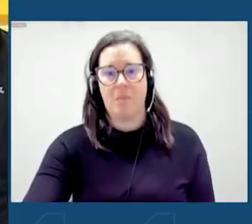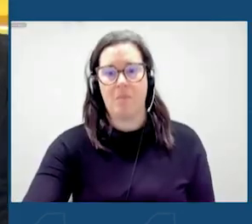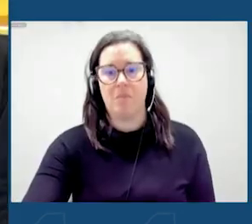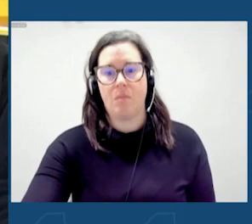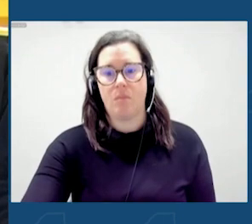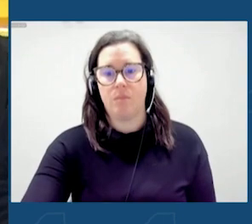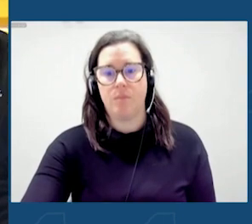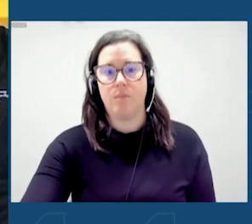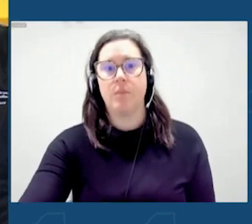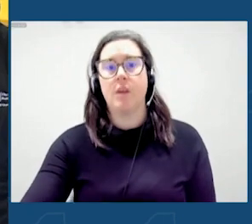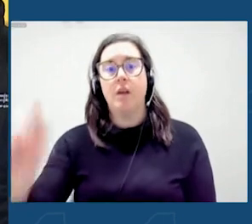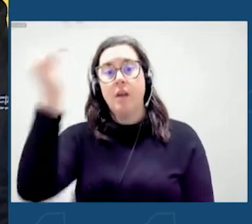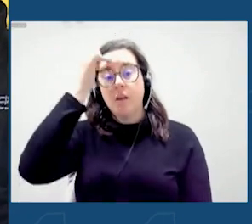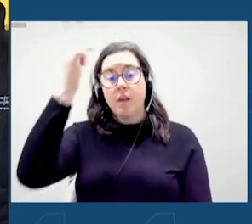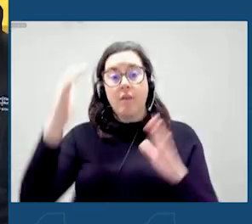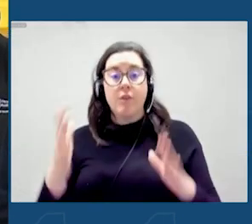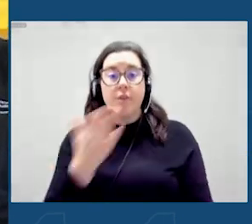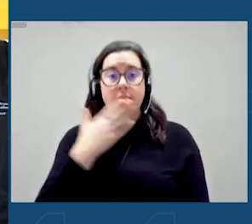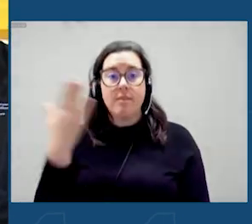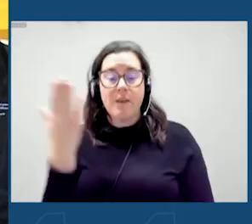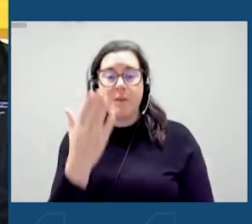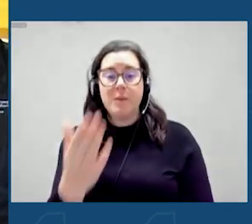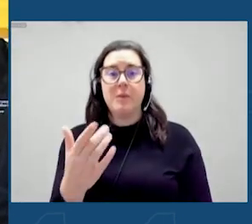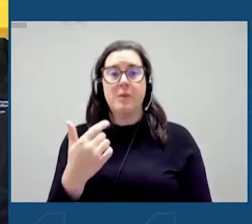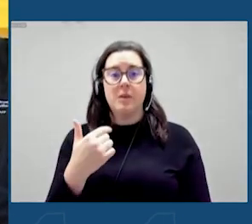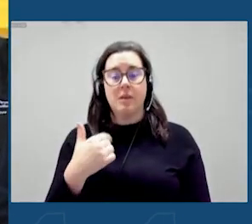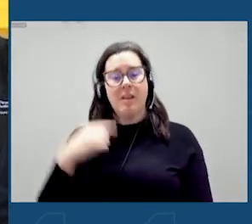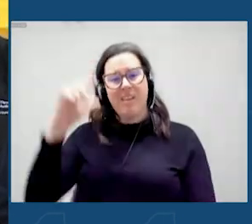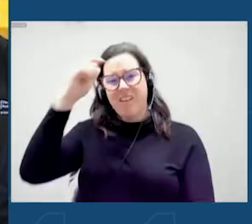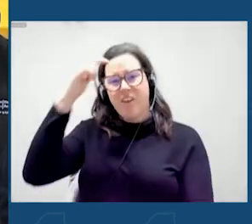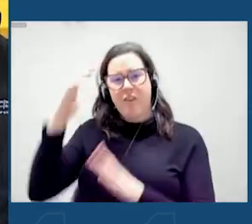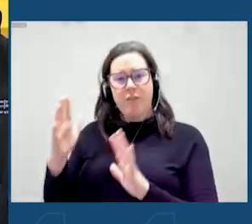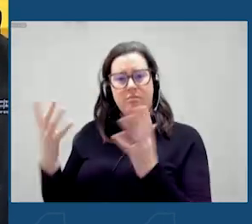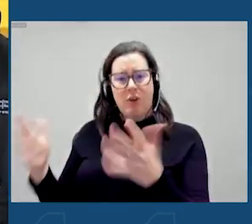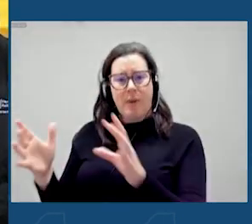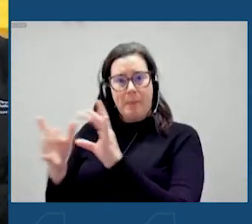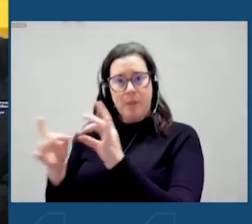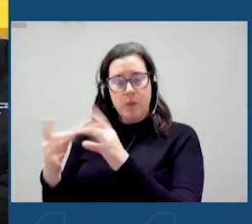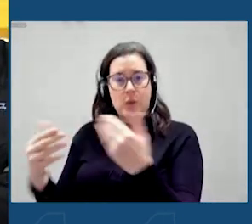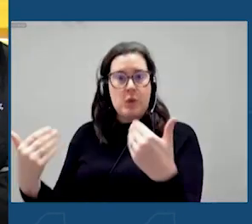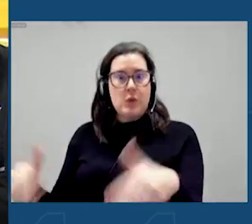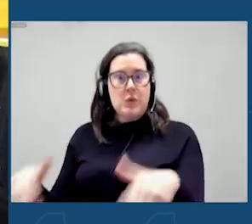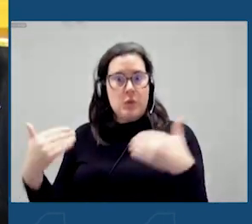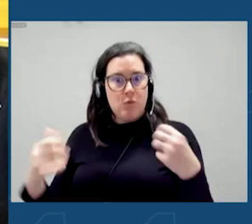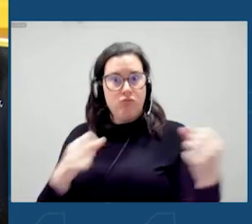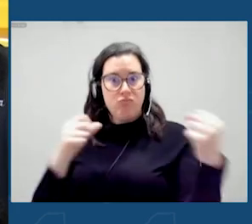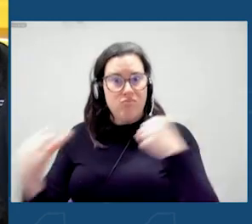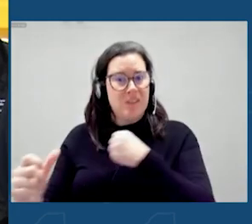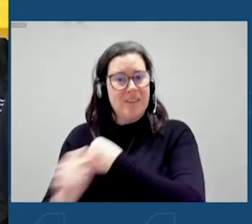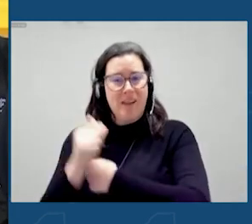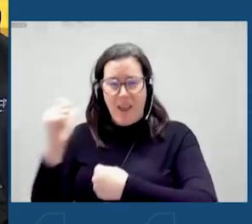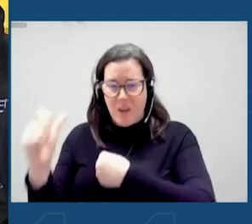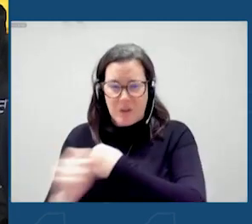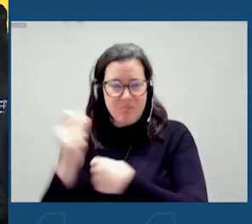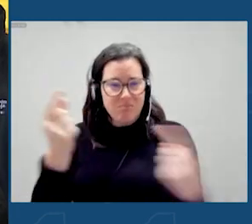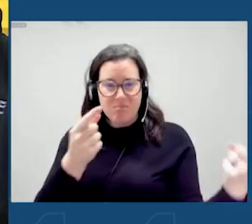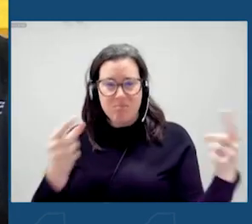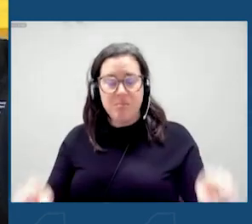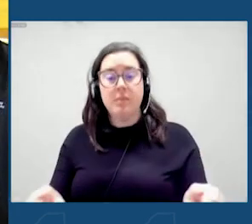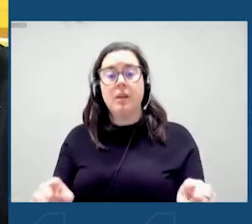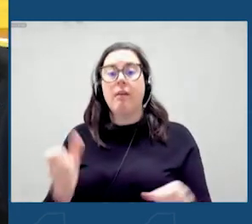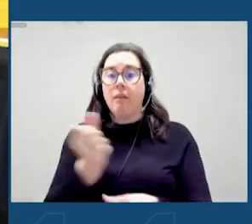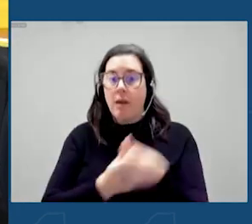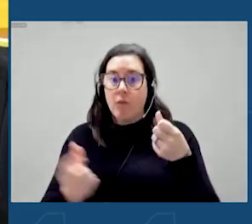Governor, thank you. As the governor said, this is an extremely dangerous event, and everyone needs to